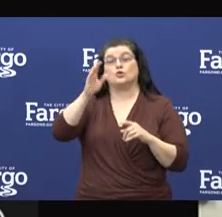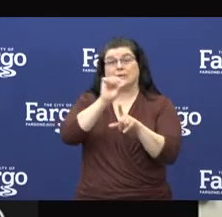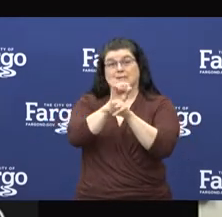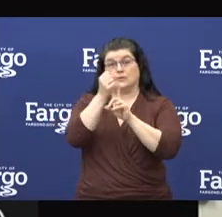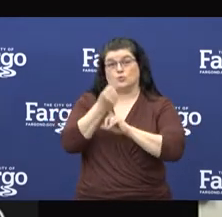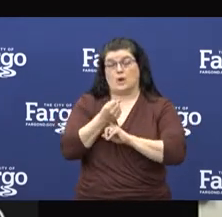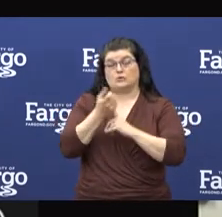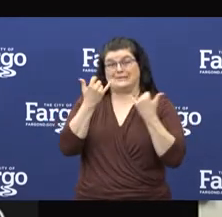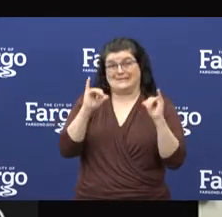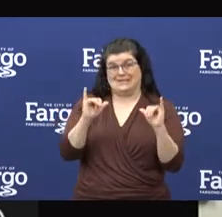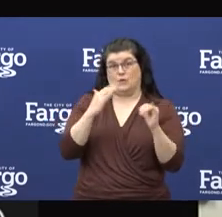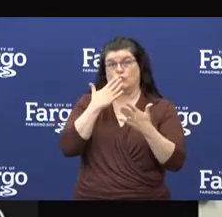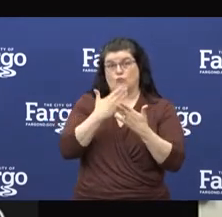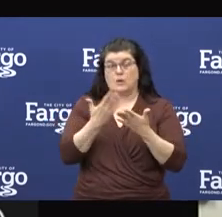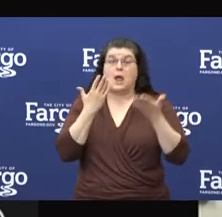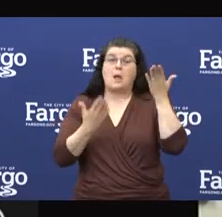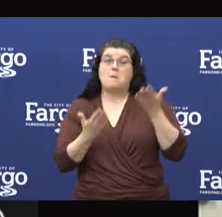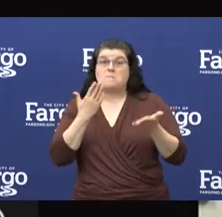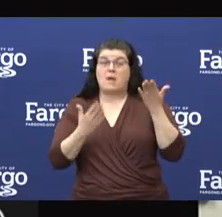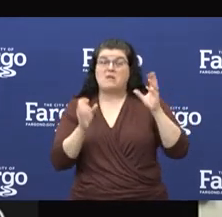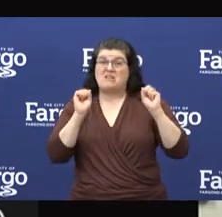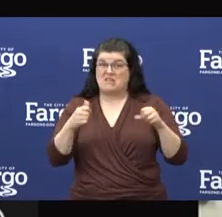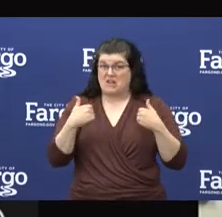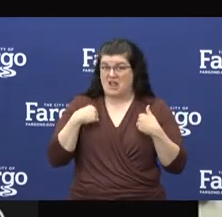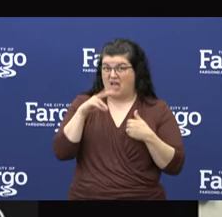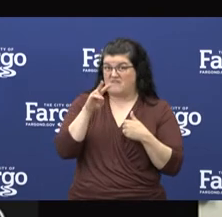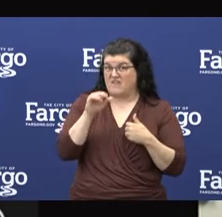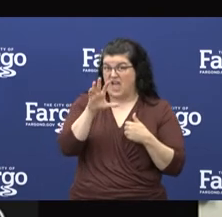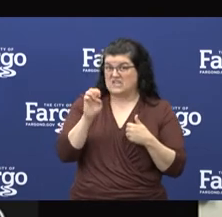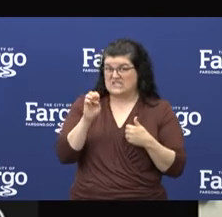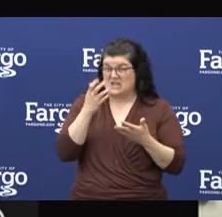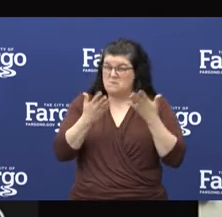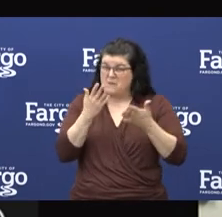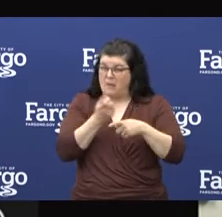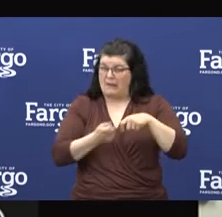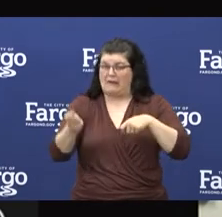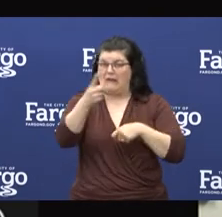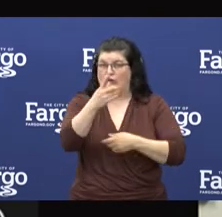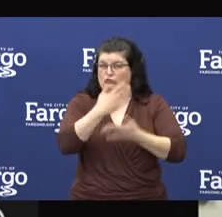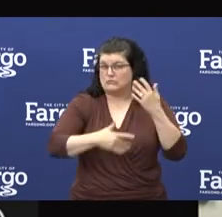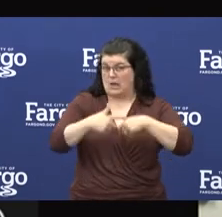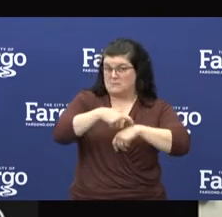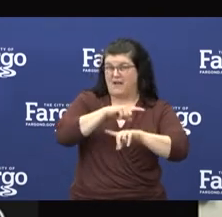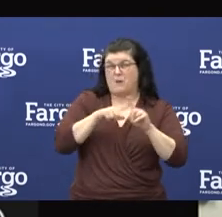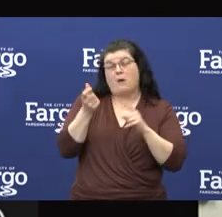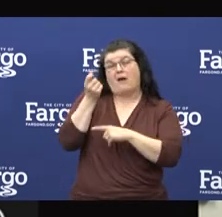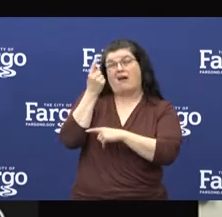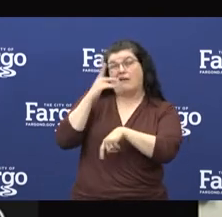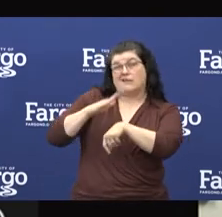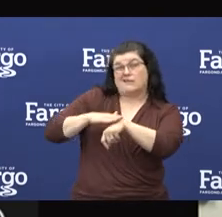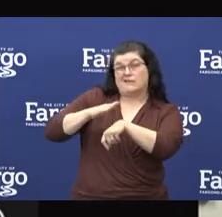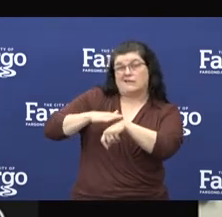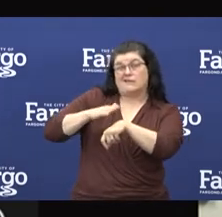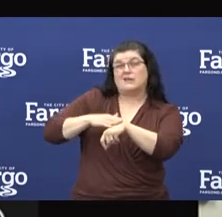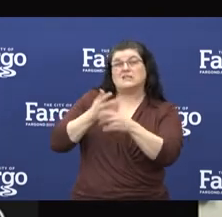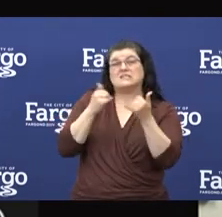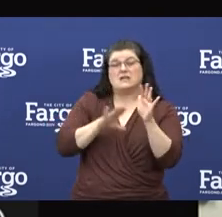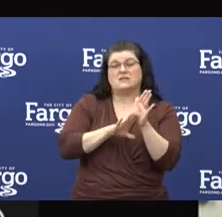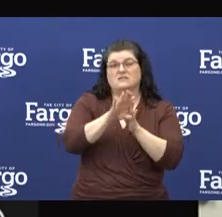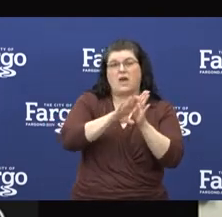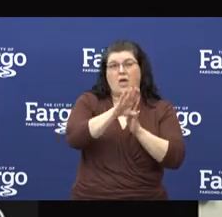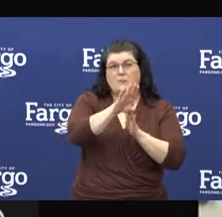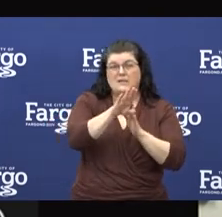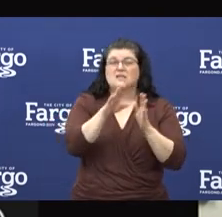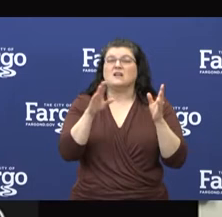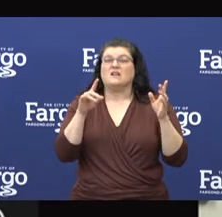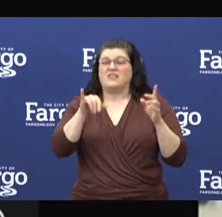the vaccine could be available for the public sometime next year. But then I would caution anybody, vaccine development is very